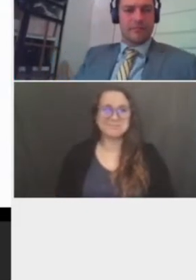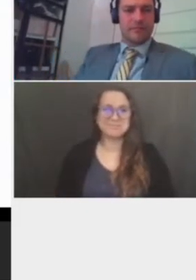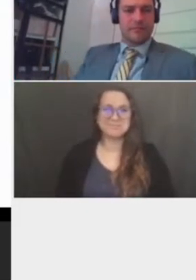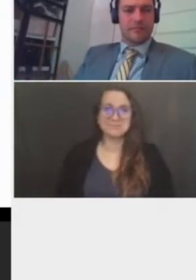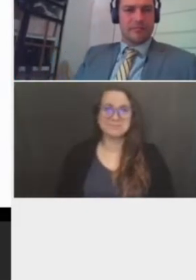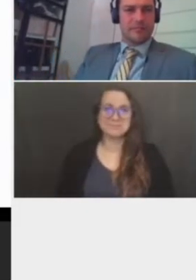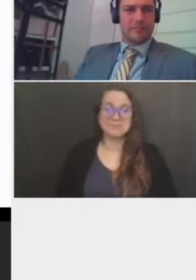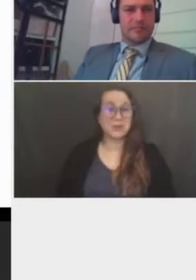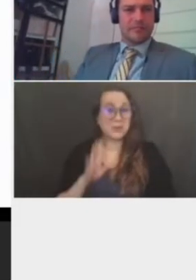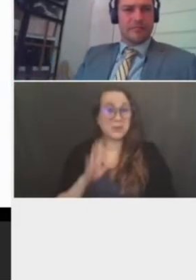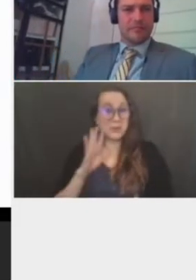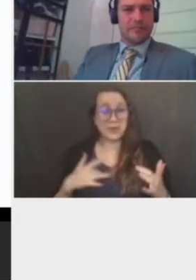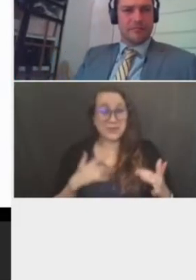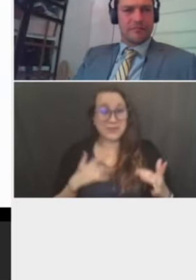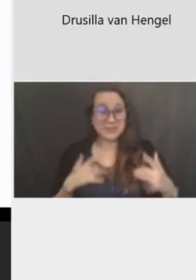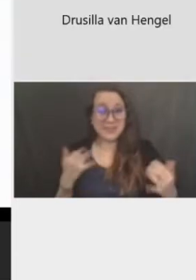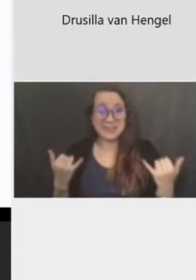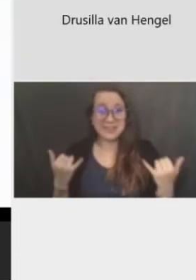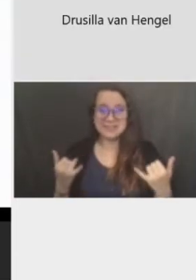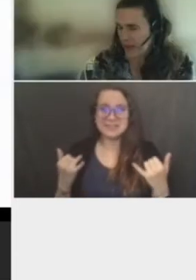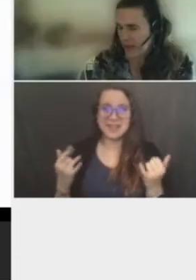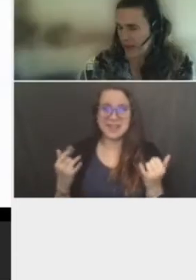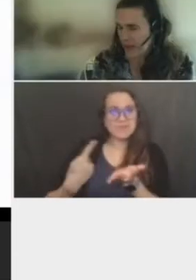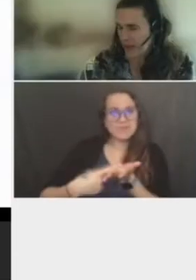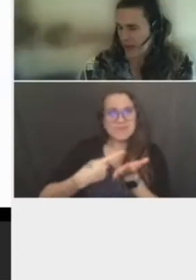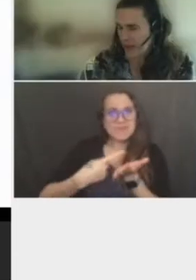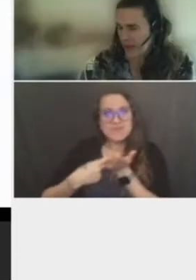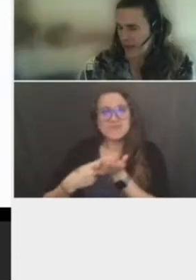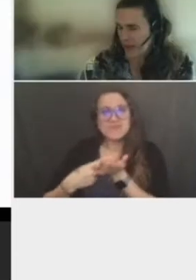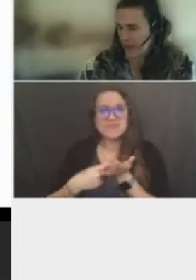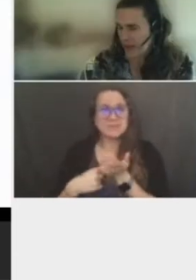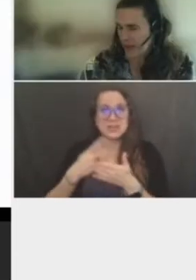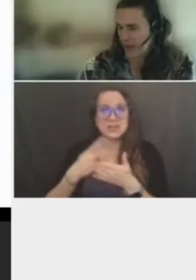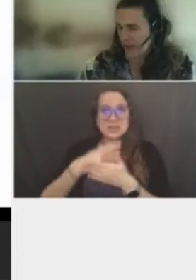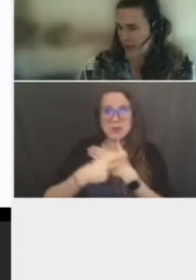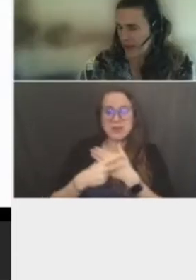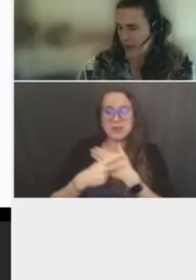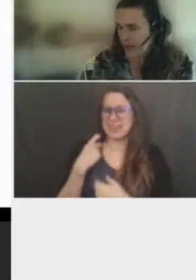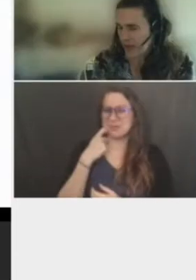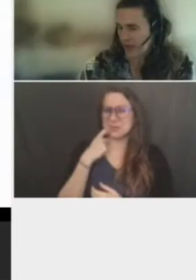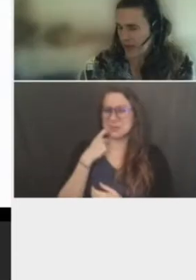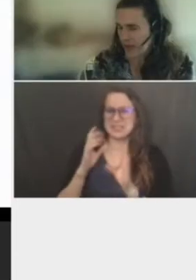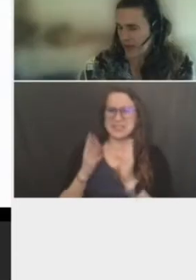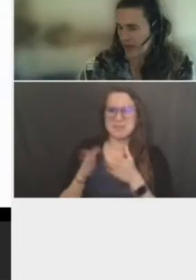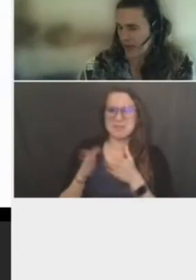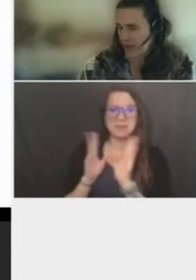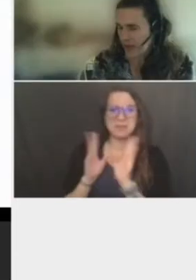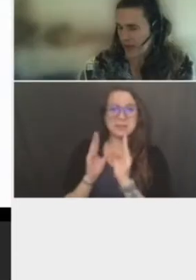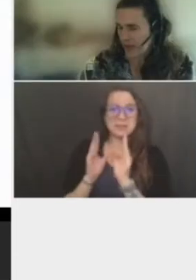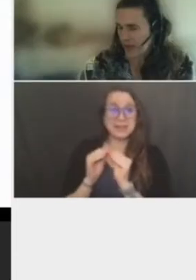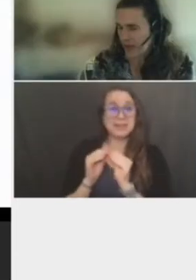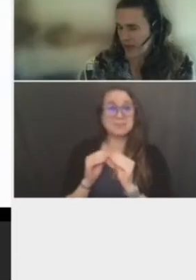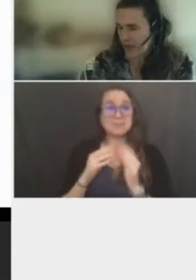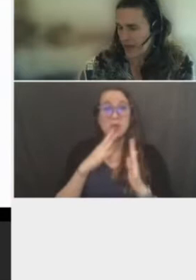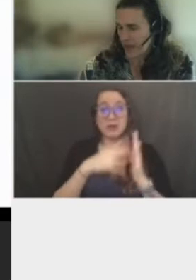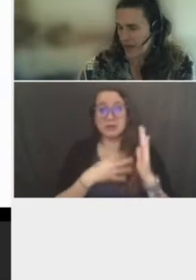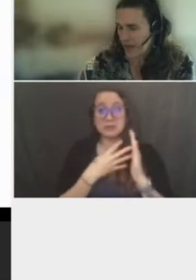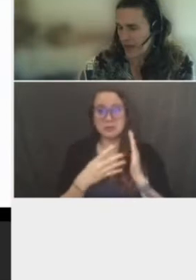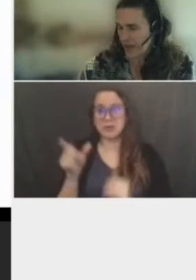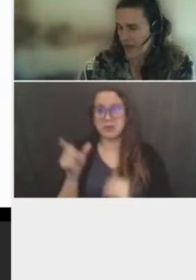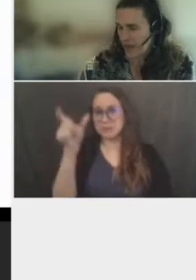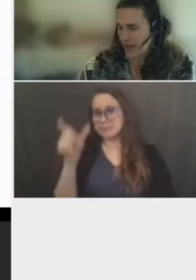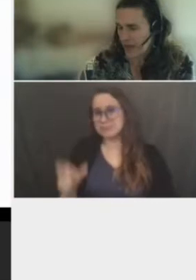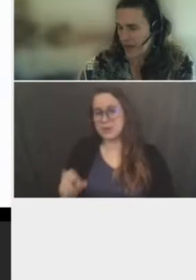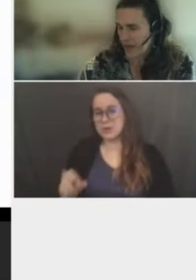We're very excited today to discuss the progress of the design since our last public meeting. The agenda is covered on the right-hand side.